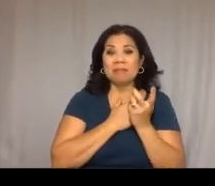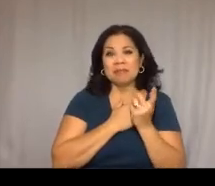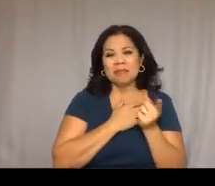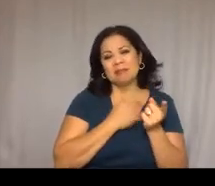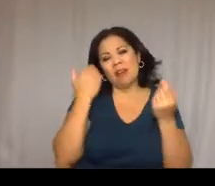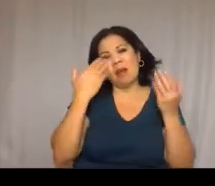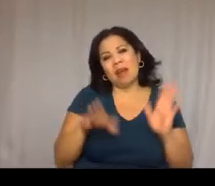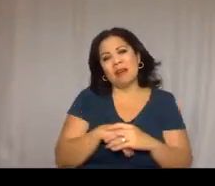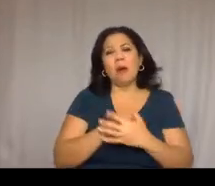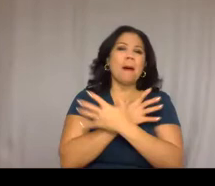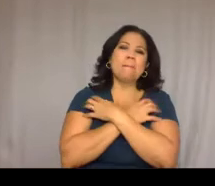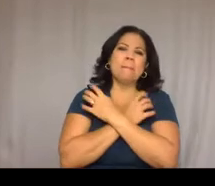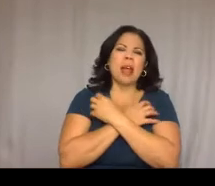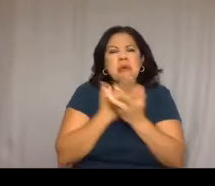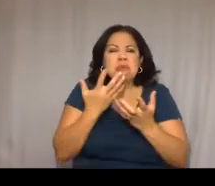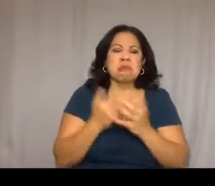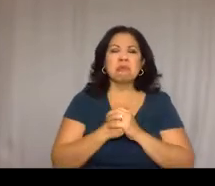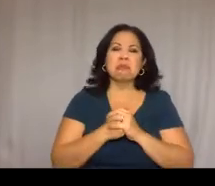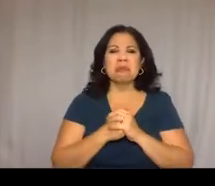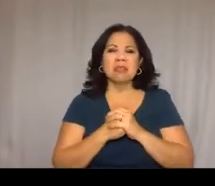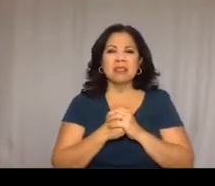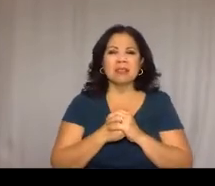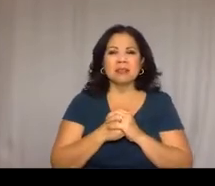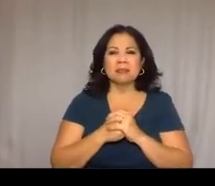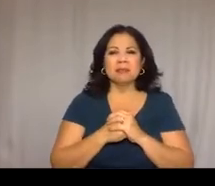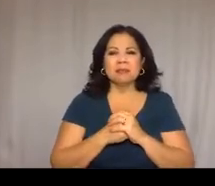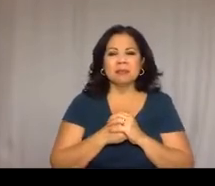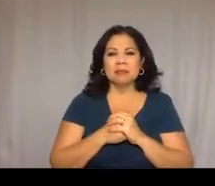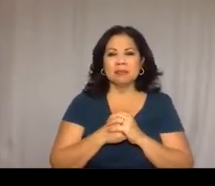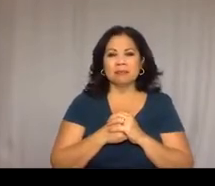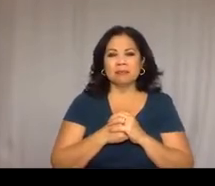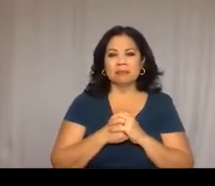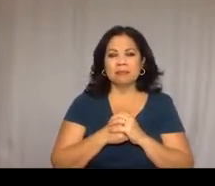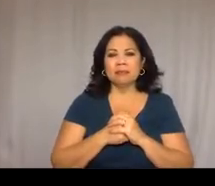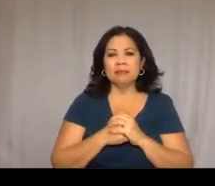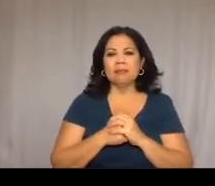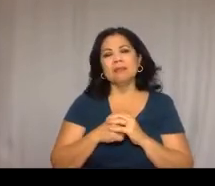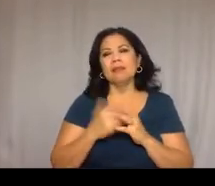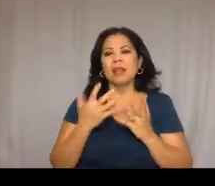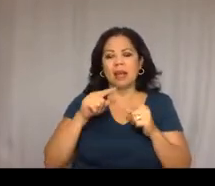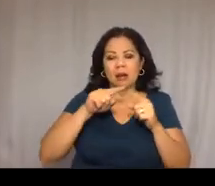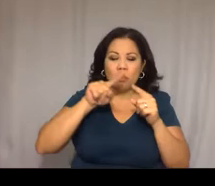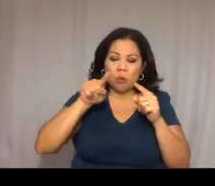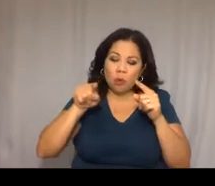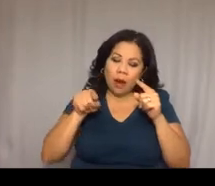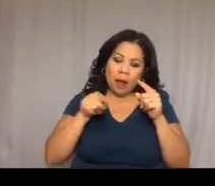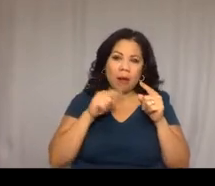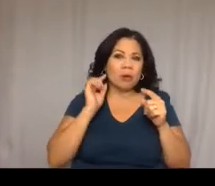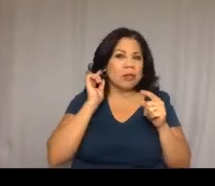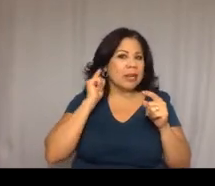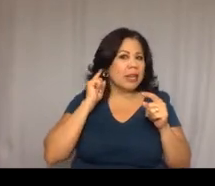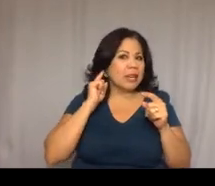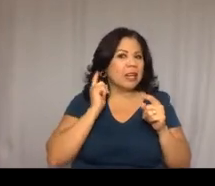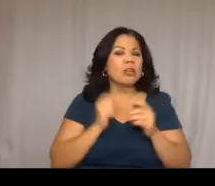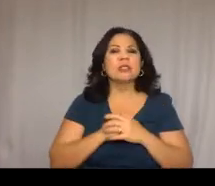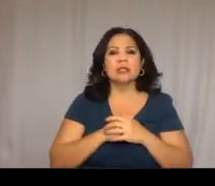I don't know, little bear or a little rabbit, I'm not sure. All right, so I'm making another kind of round, making some round ears.